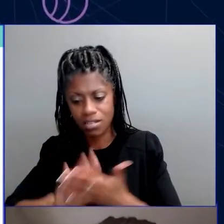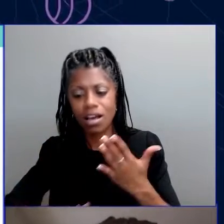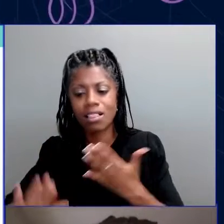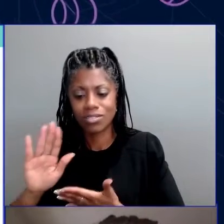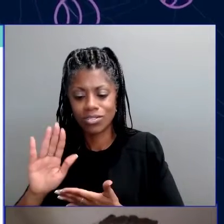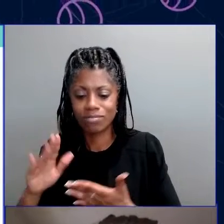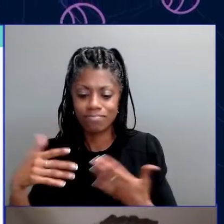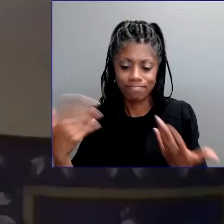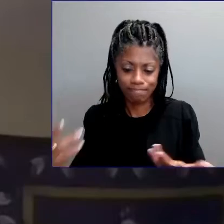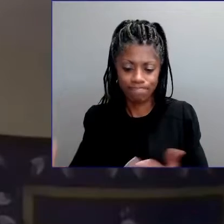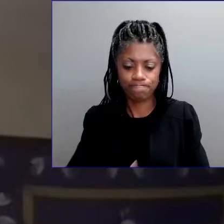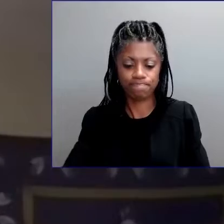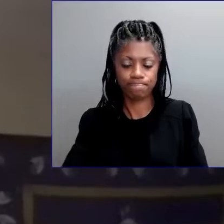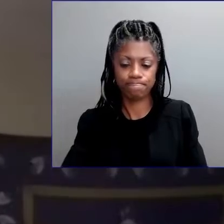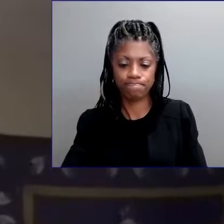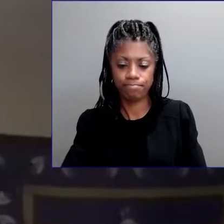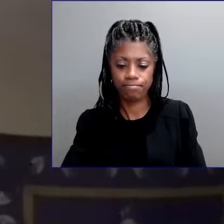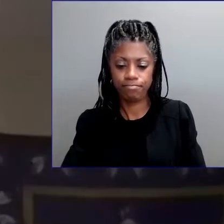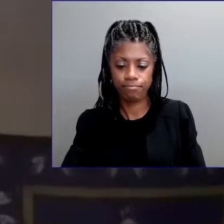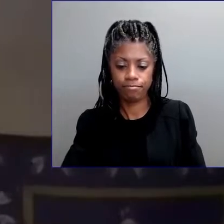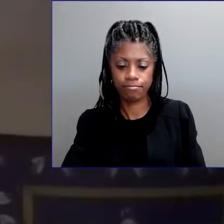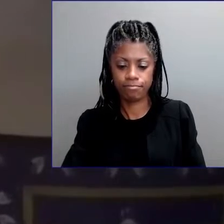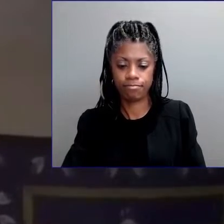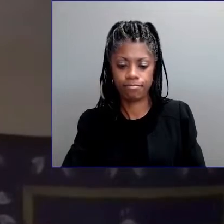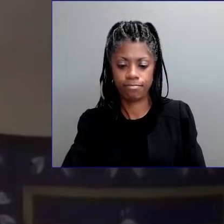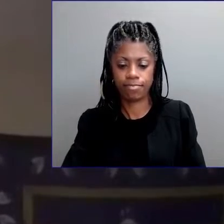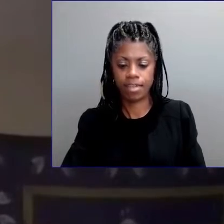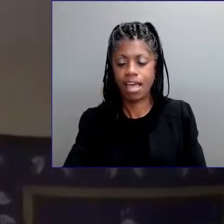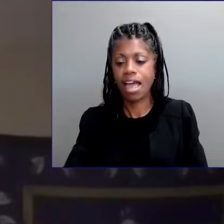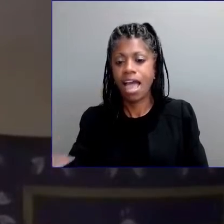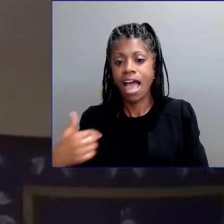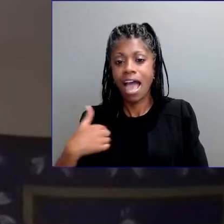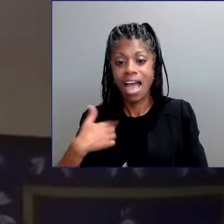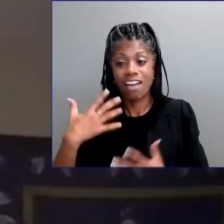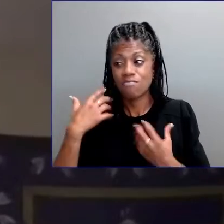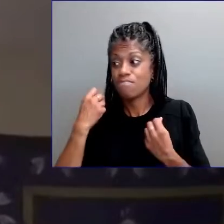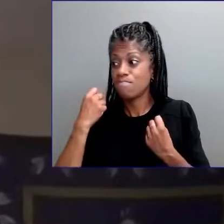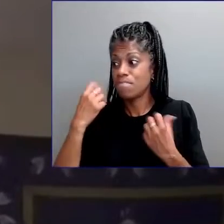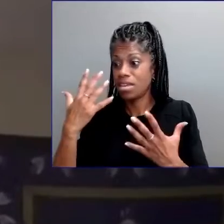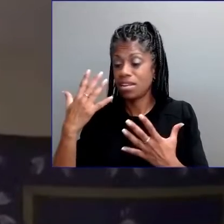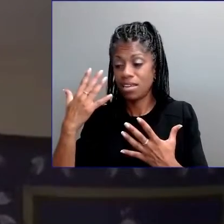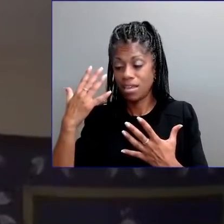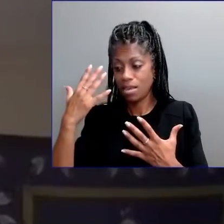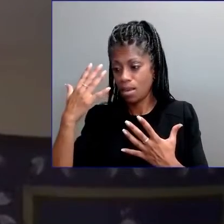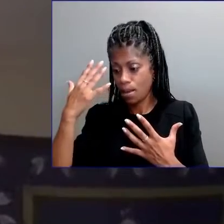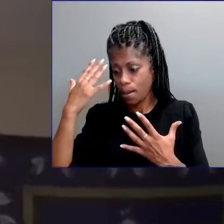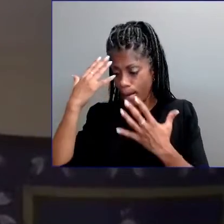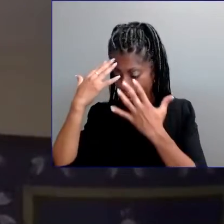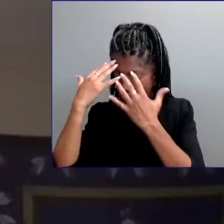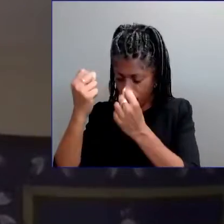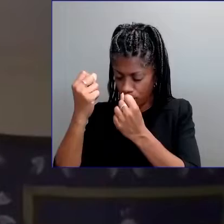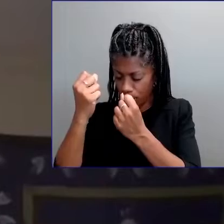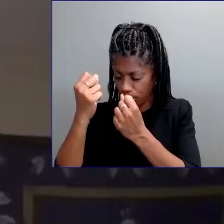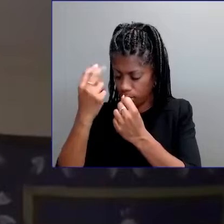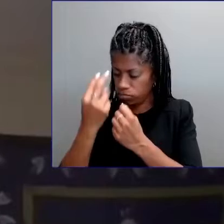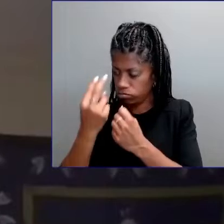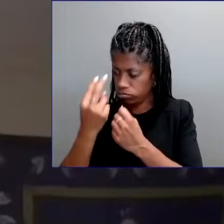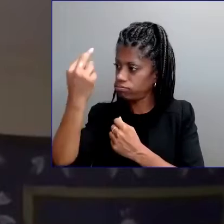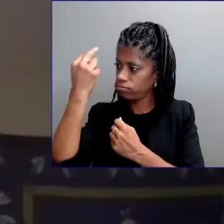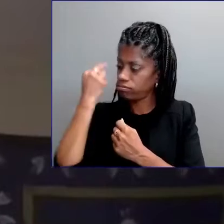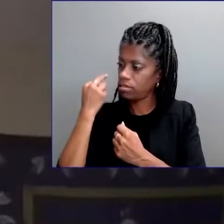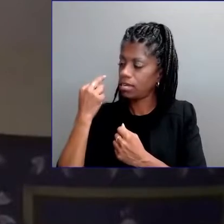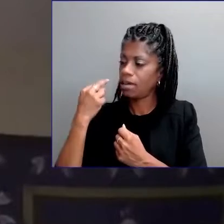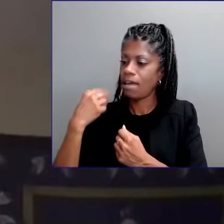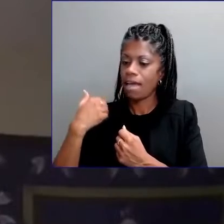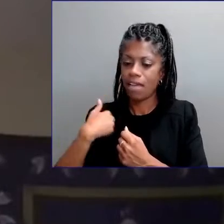in the country. I have many memories of crawling to meetings, to classes, dragging my walker